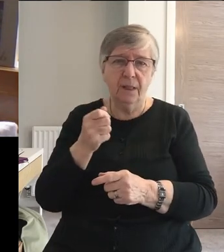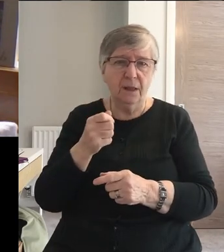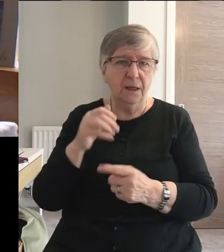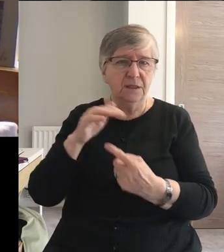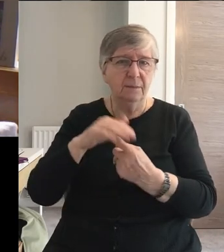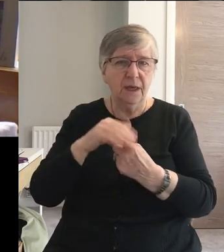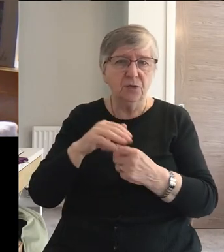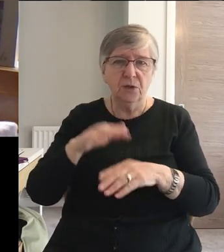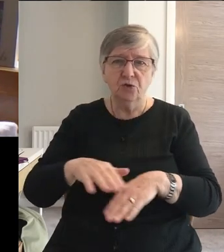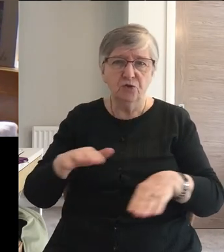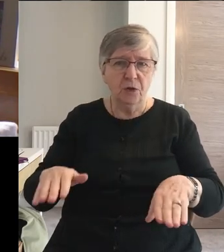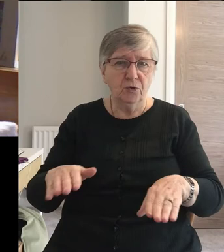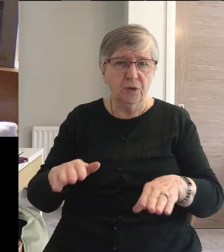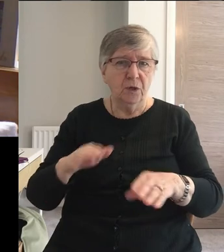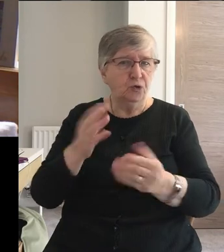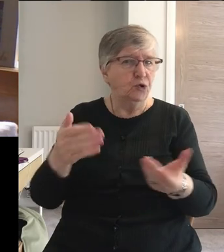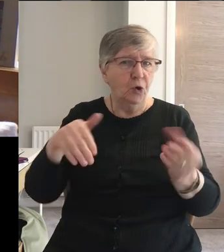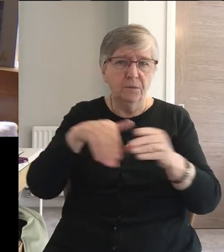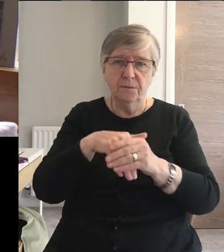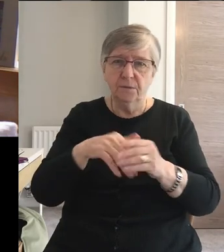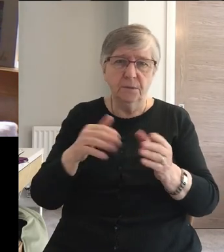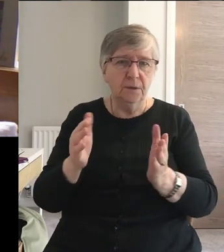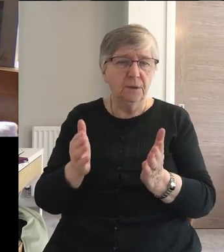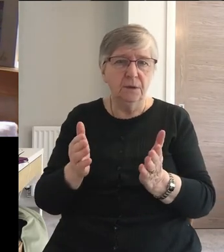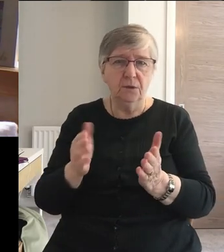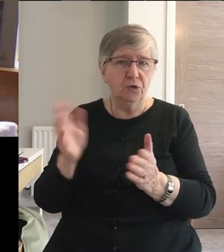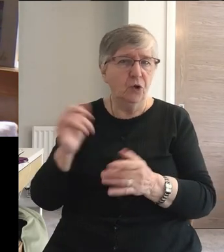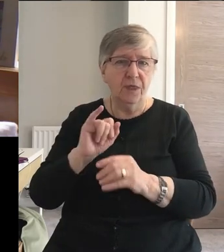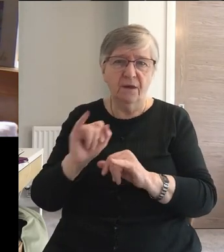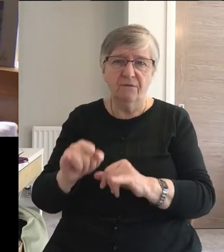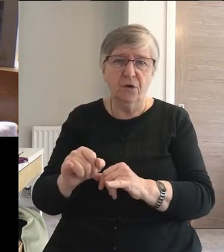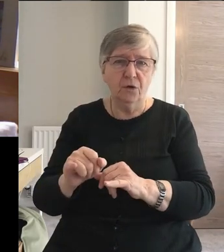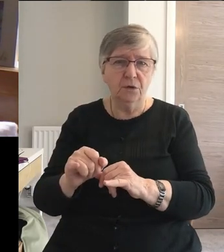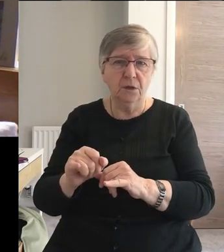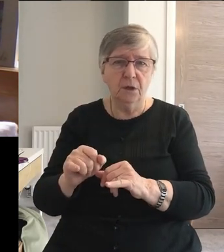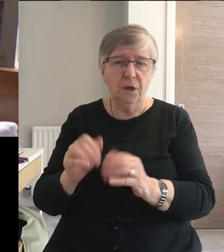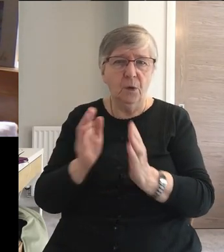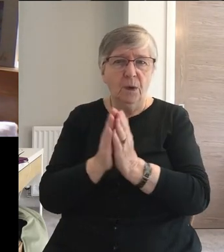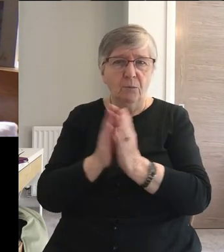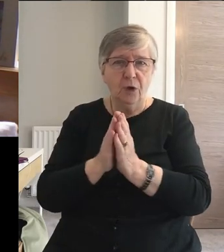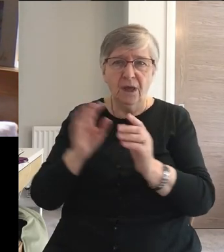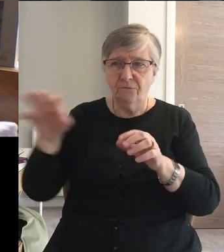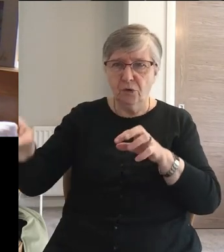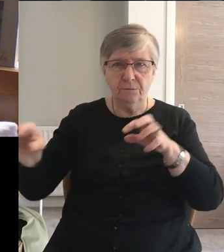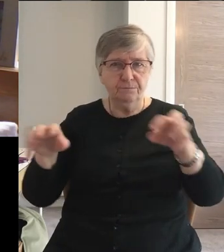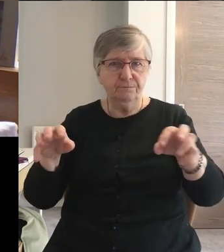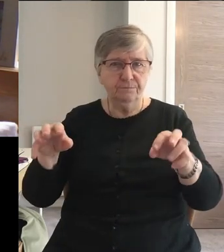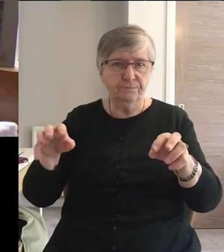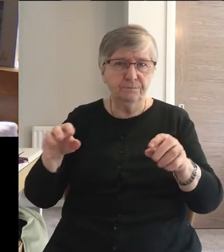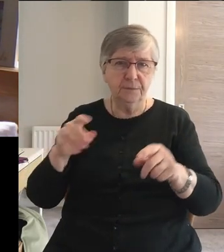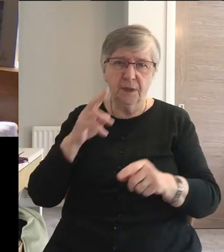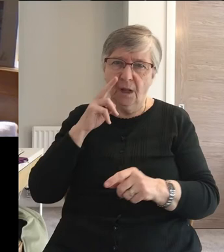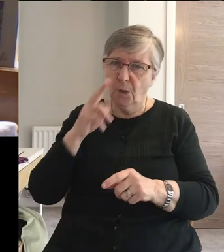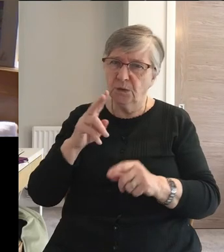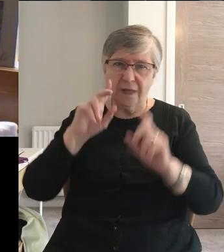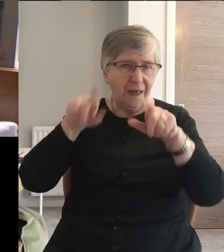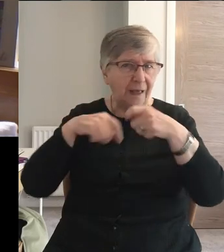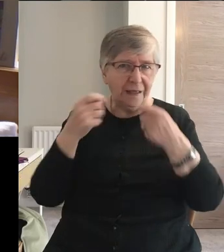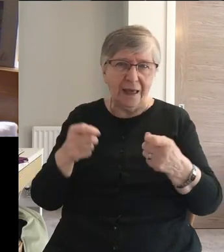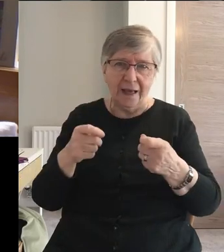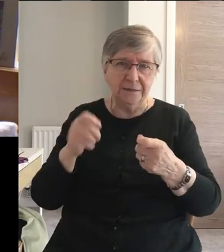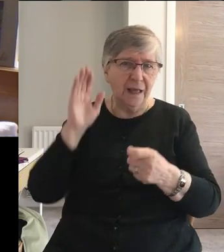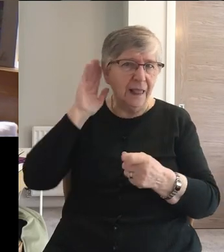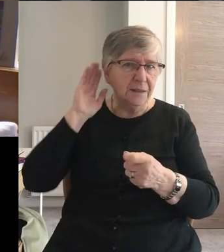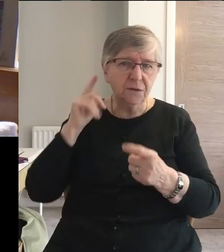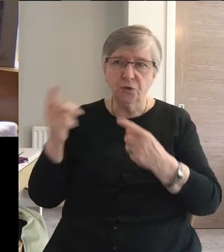children. We pray too for the opposing factions who seem to be unable or unwilling to